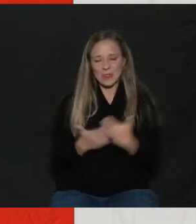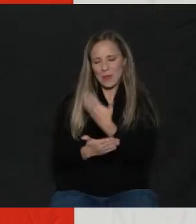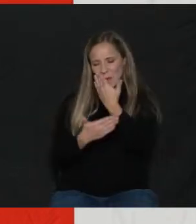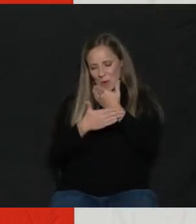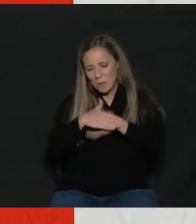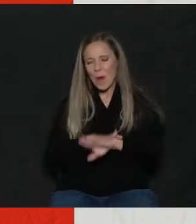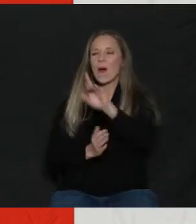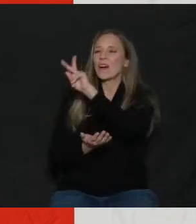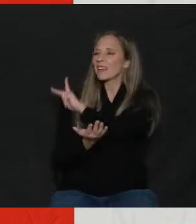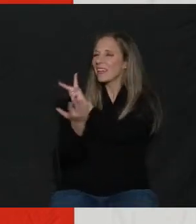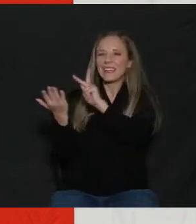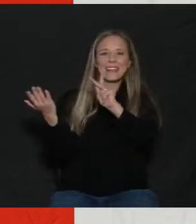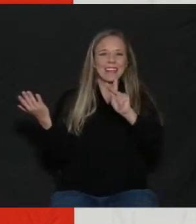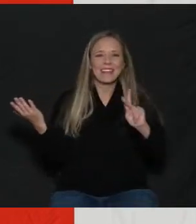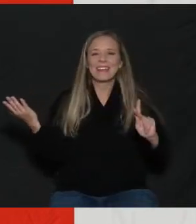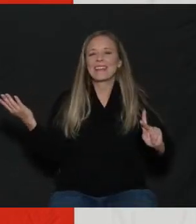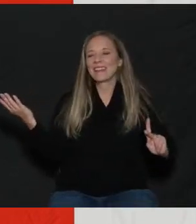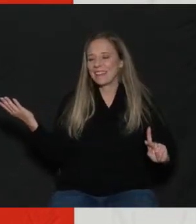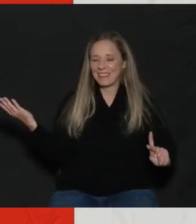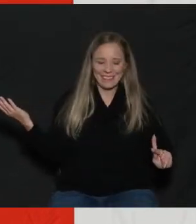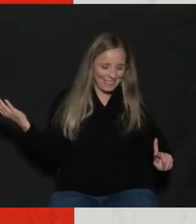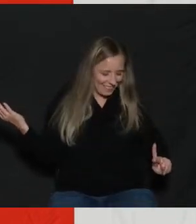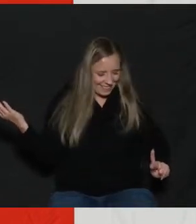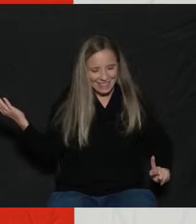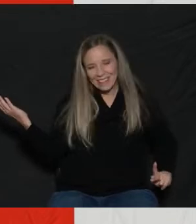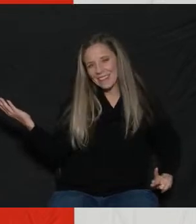the newborn King.